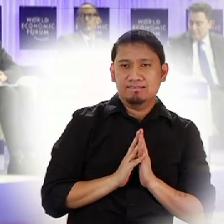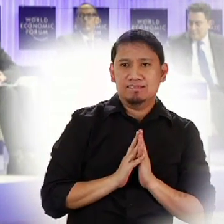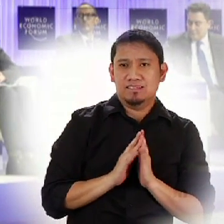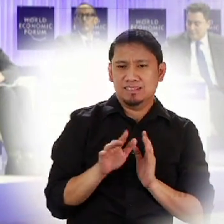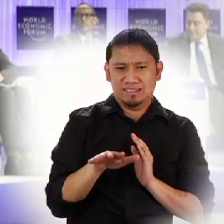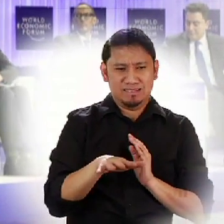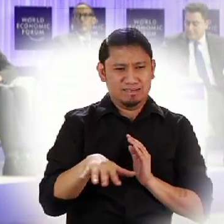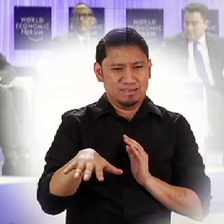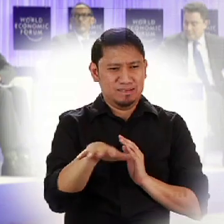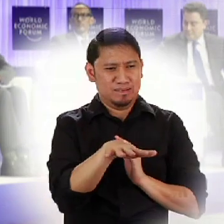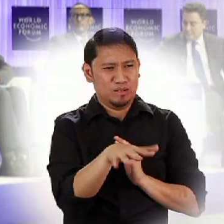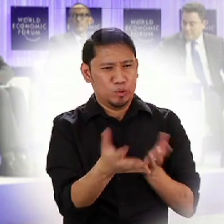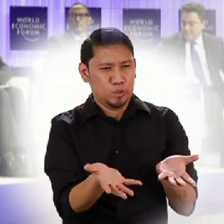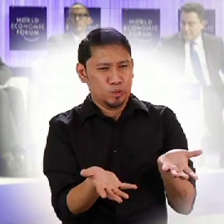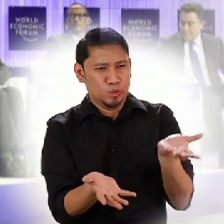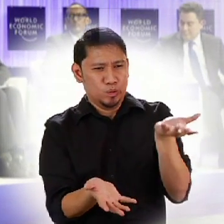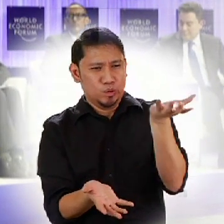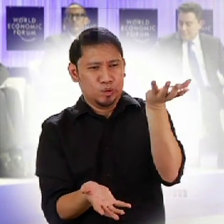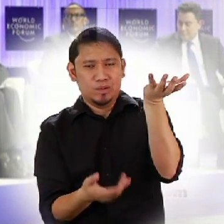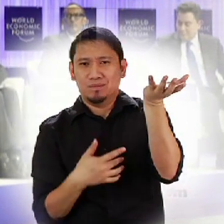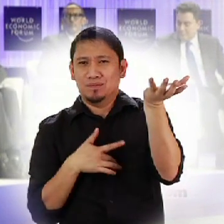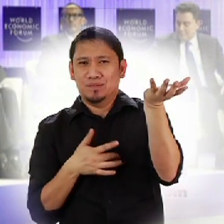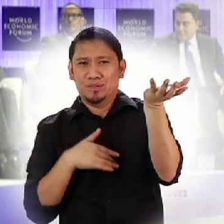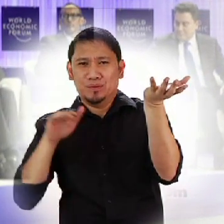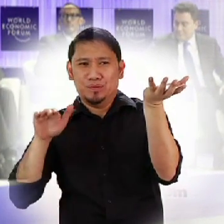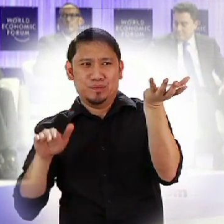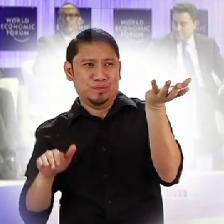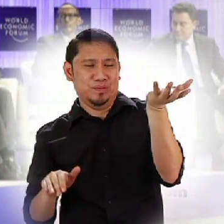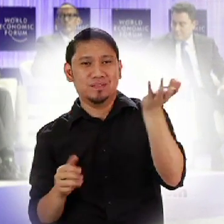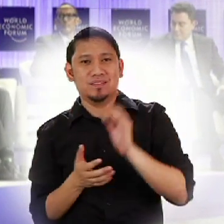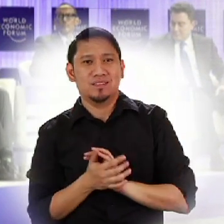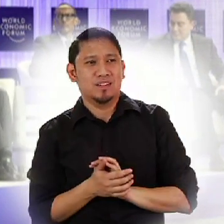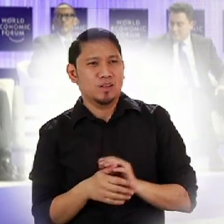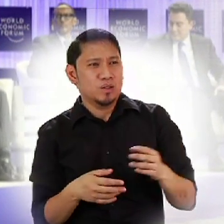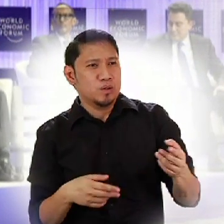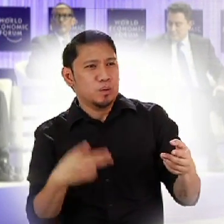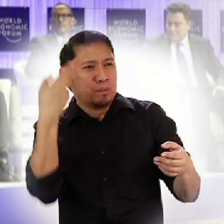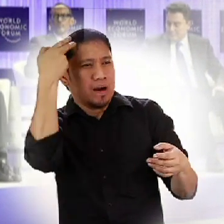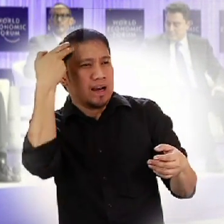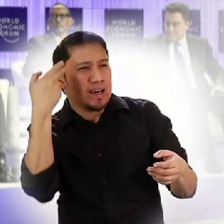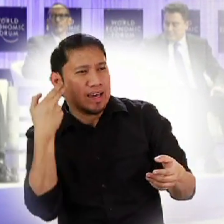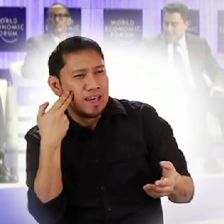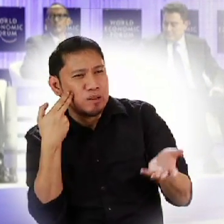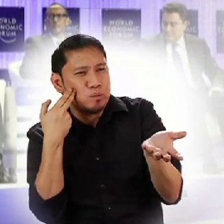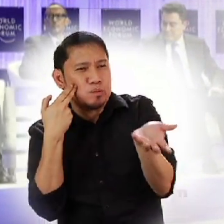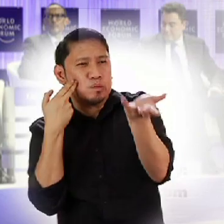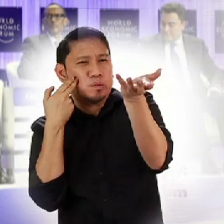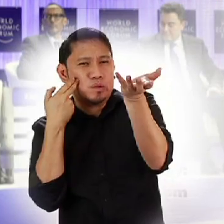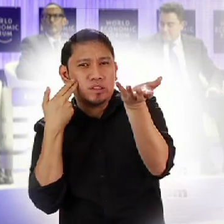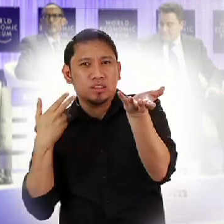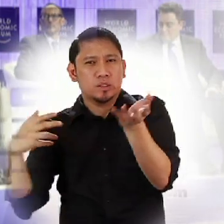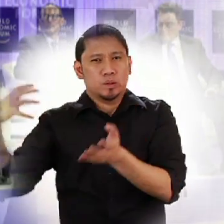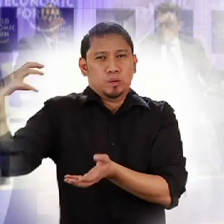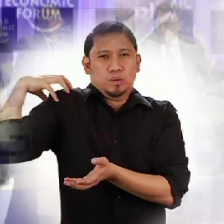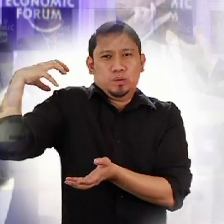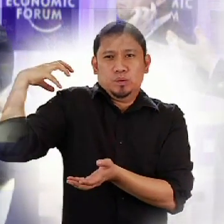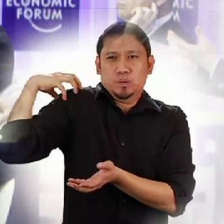that circle of heads of states, heads of corporations,